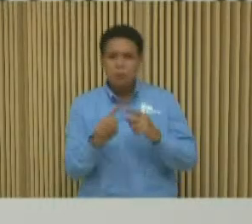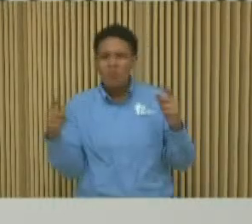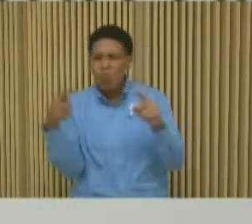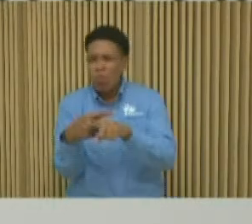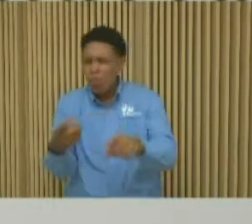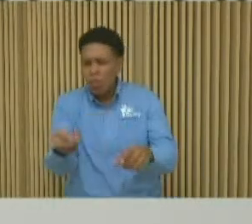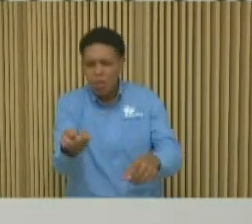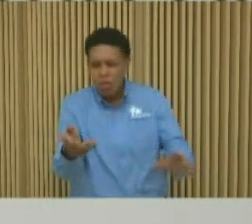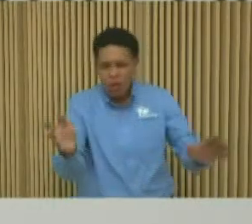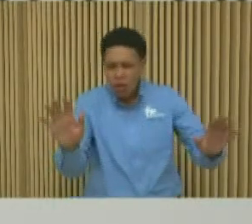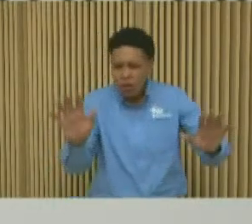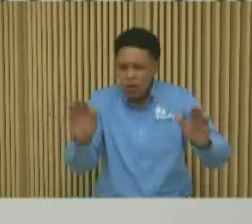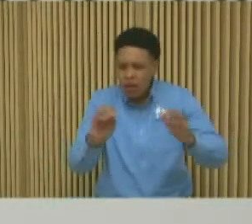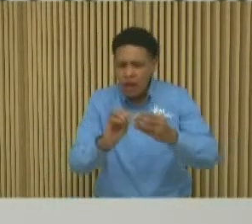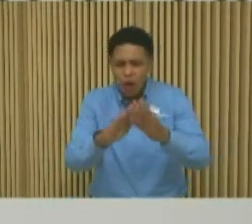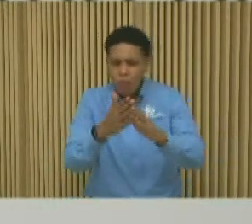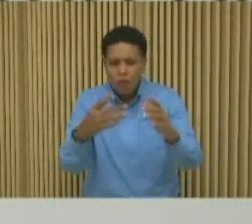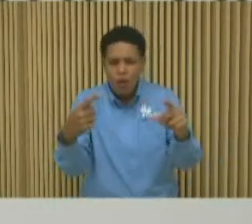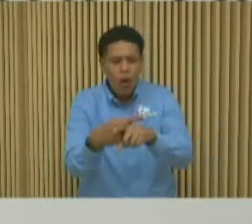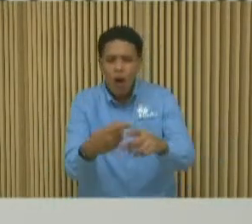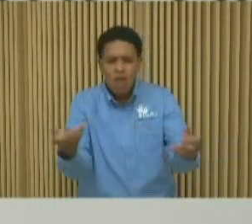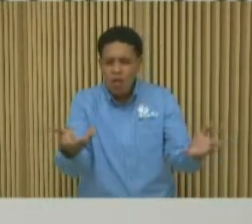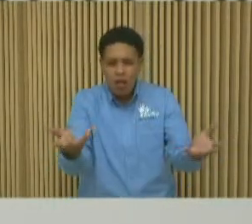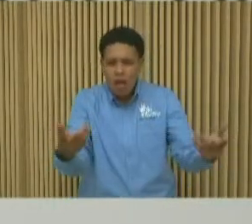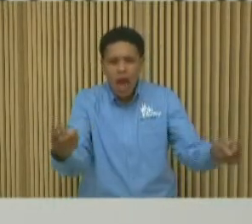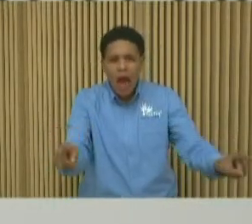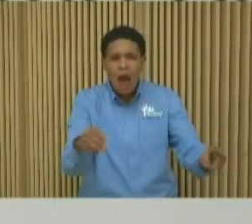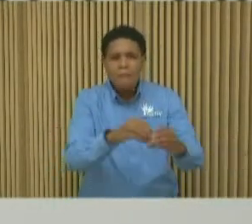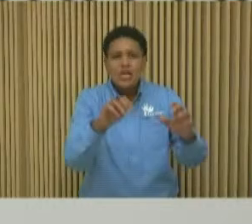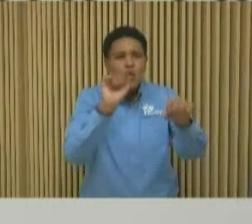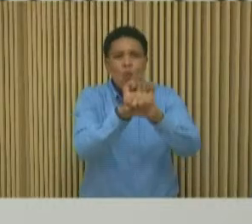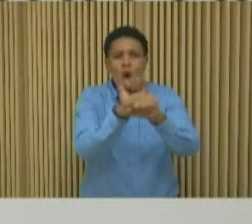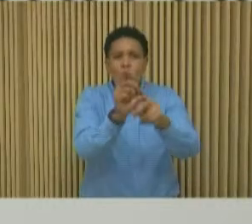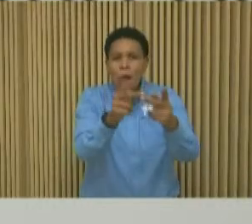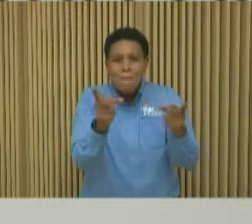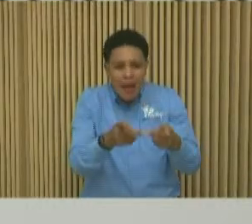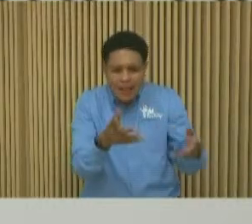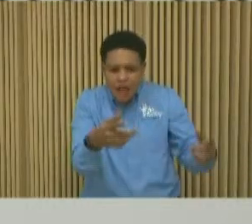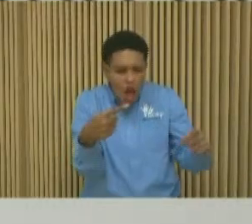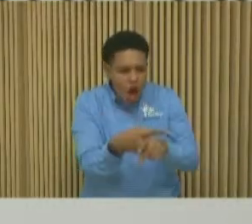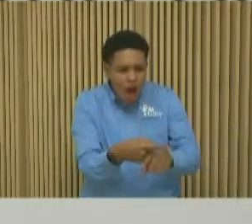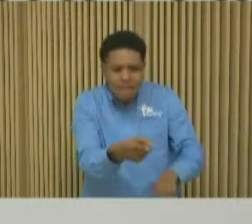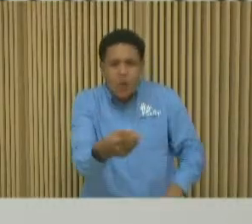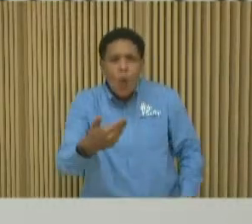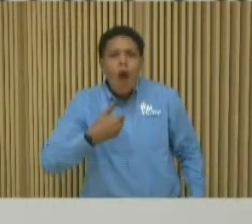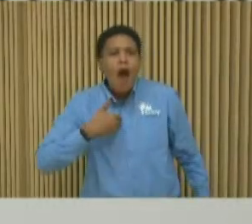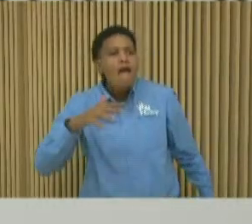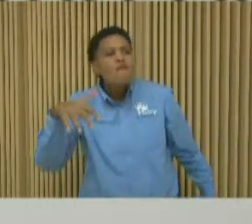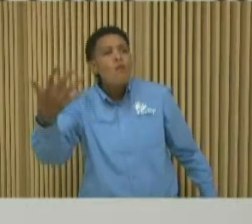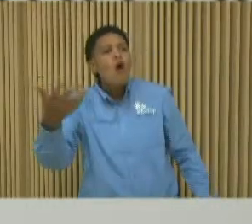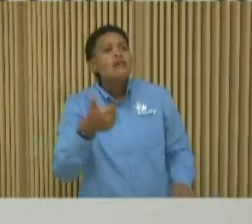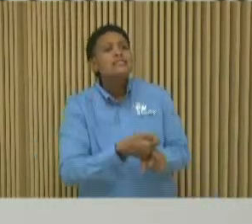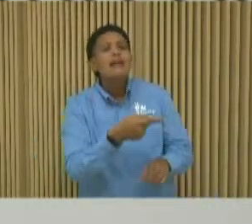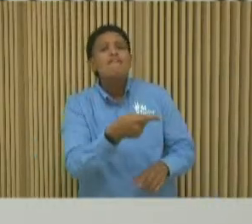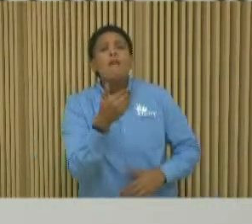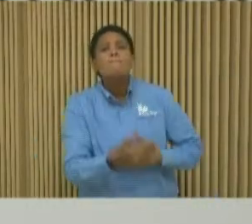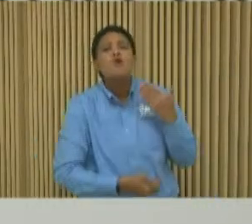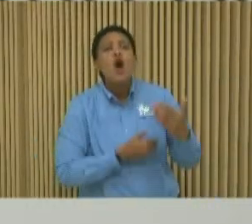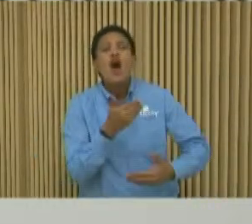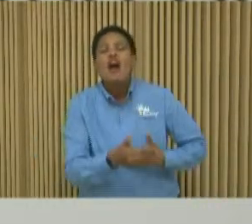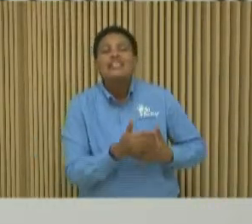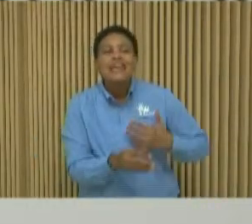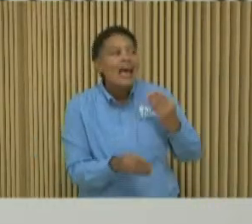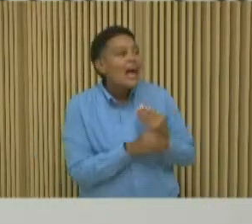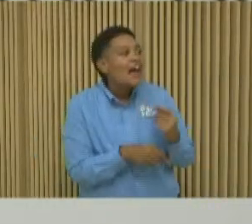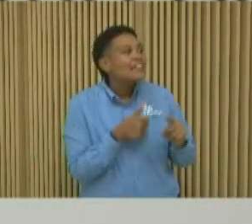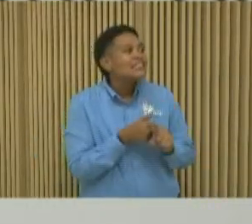conflict in a community, in the workplace, and you can have that process also